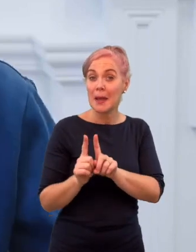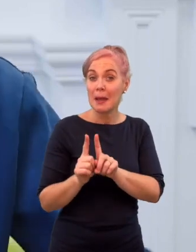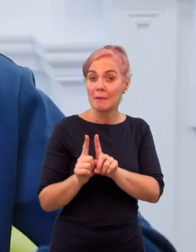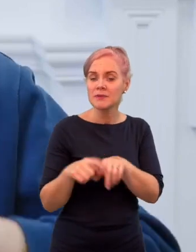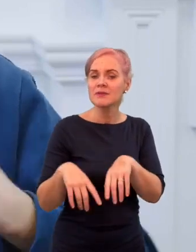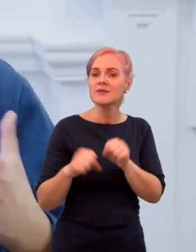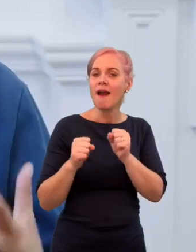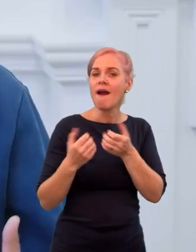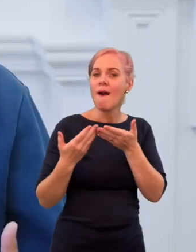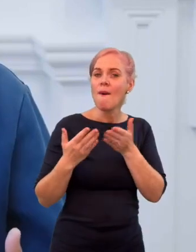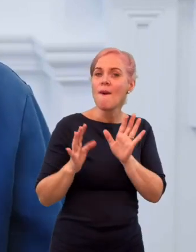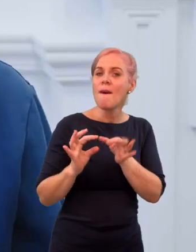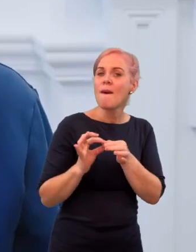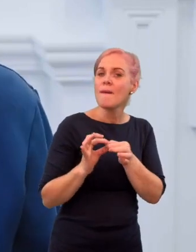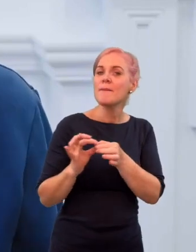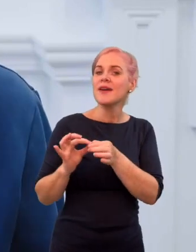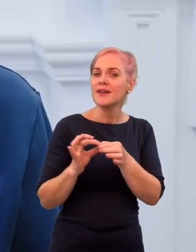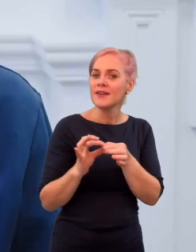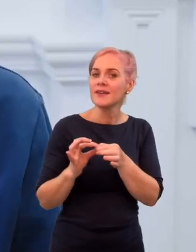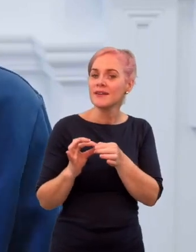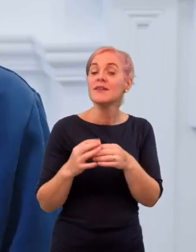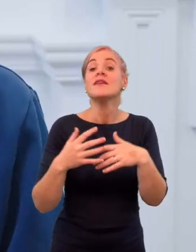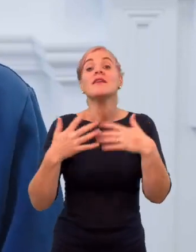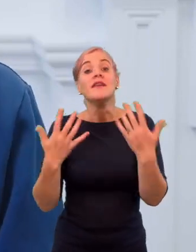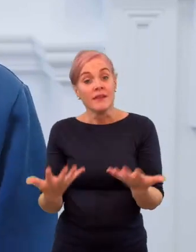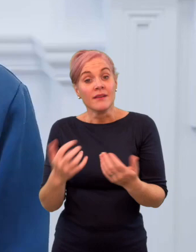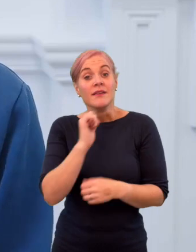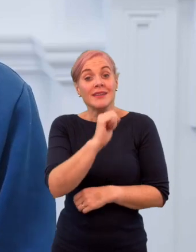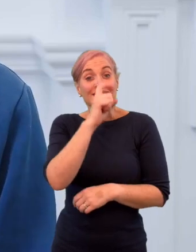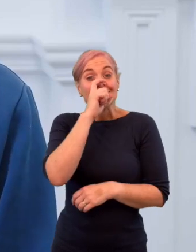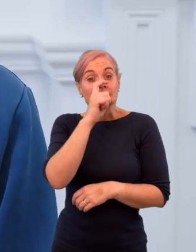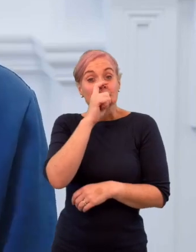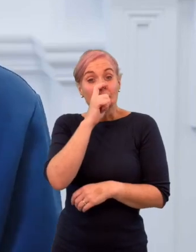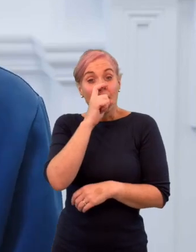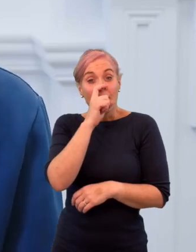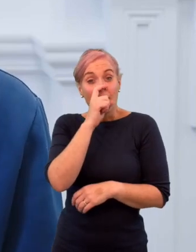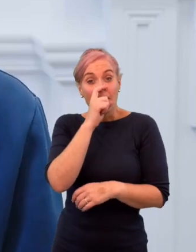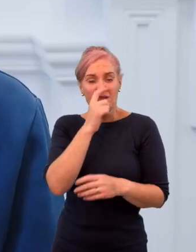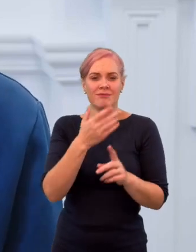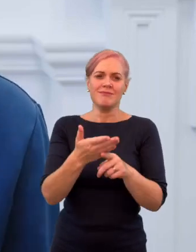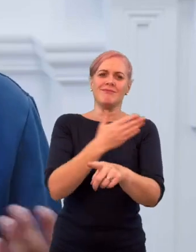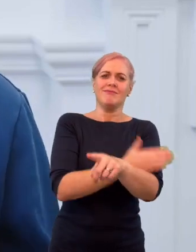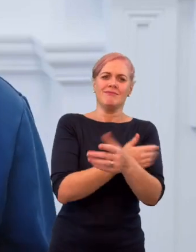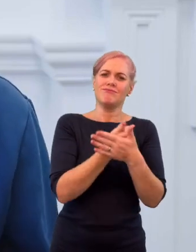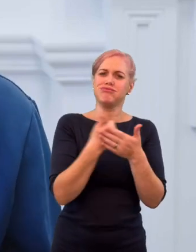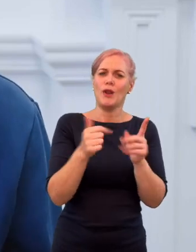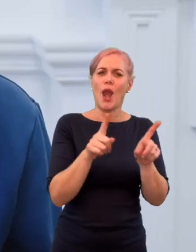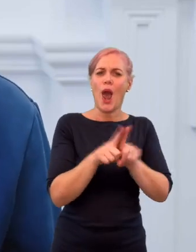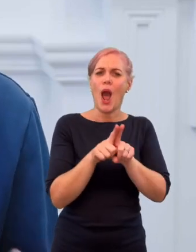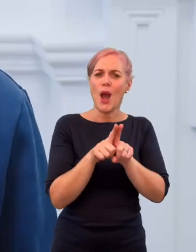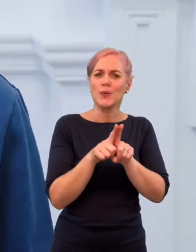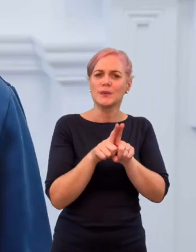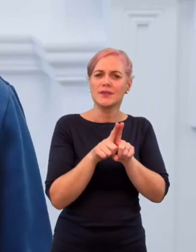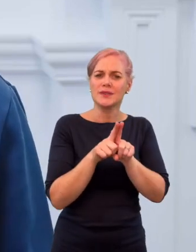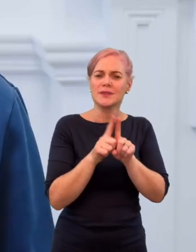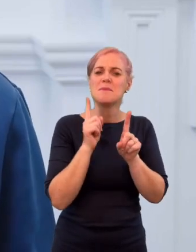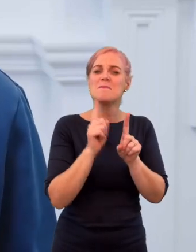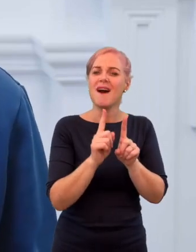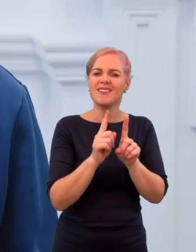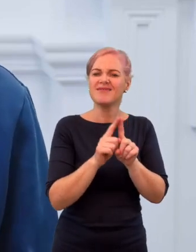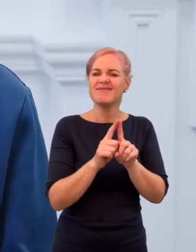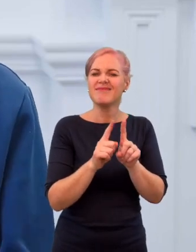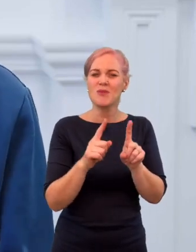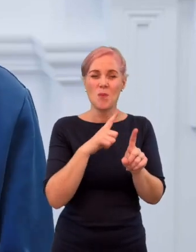side, so that sort of opens up. And then, of course, Ruby, her sister, in the play, obviously they used to be close, but then they're not anymore